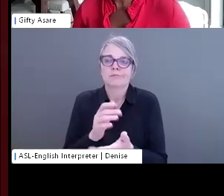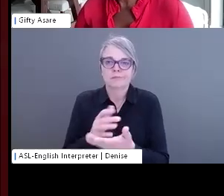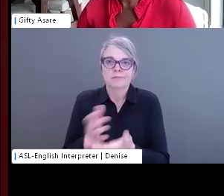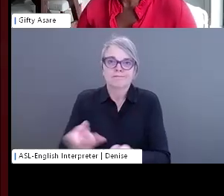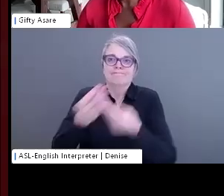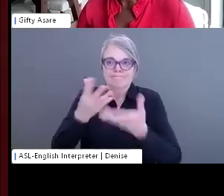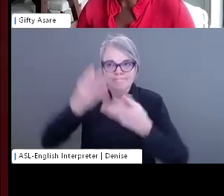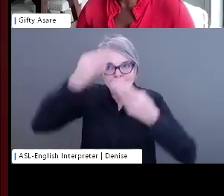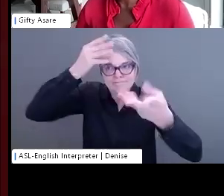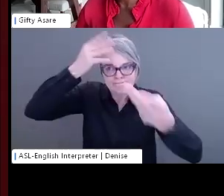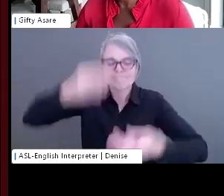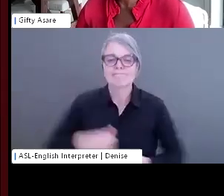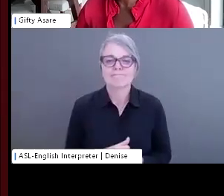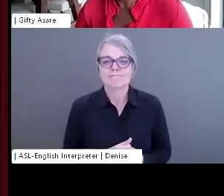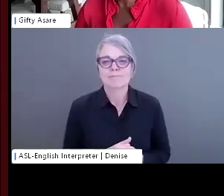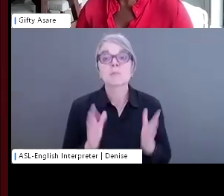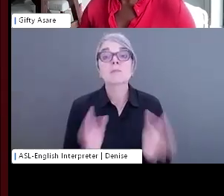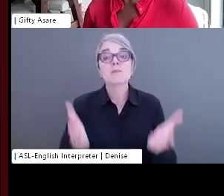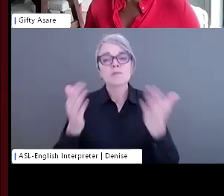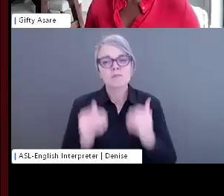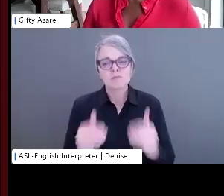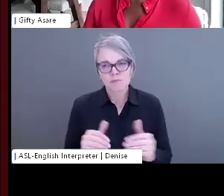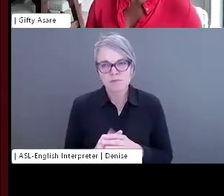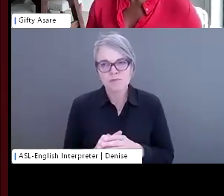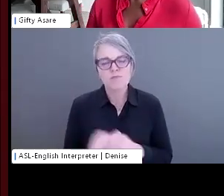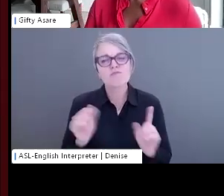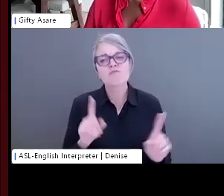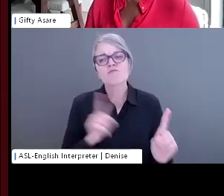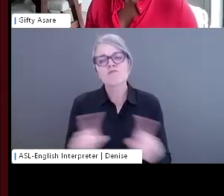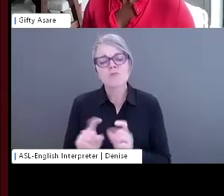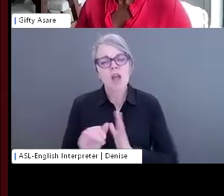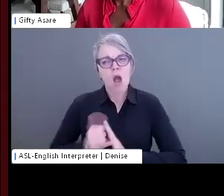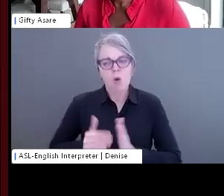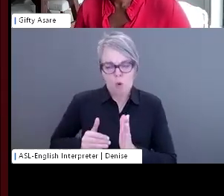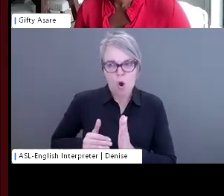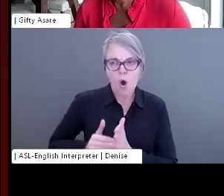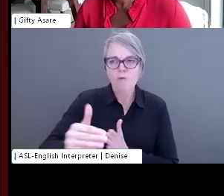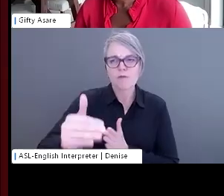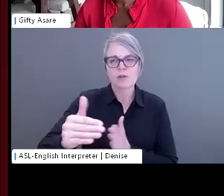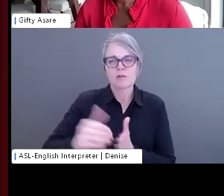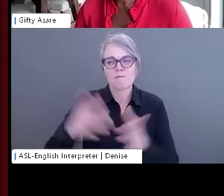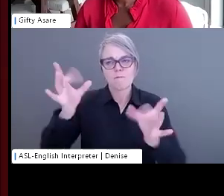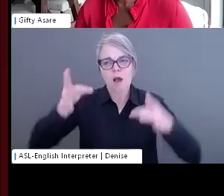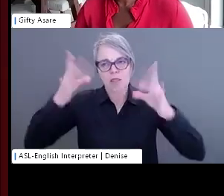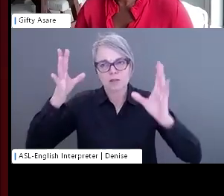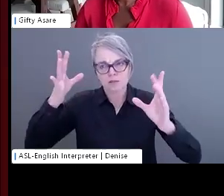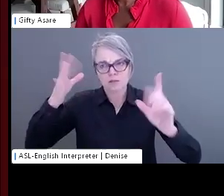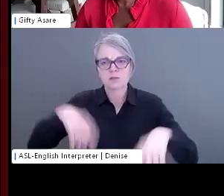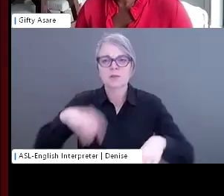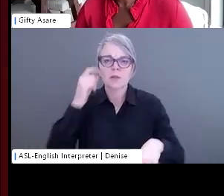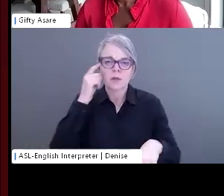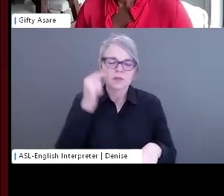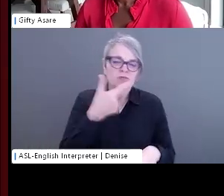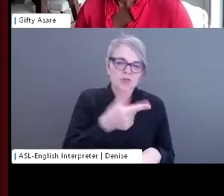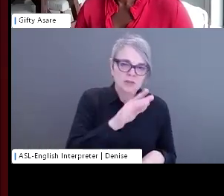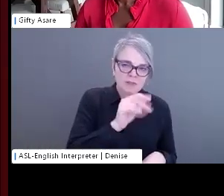Next, we asked about the frequency of the gender-based violence-related brain injury, and noted that